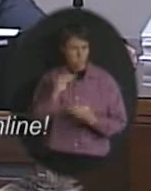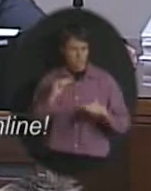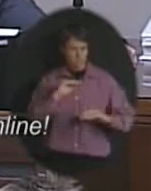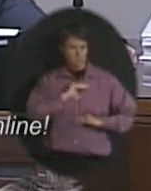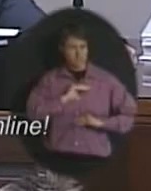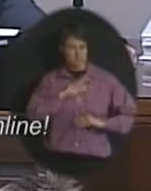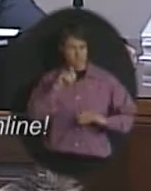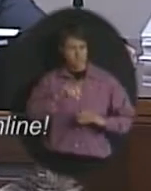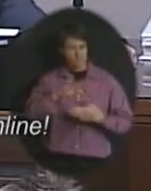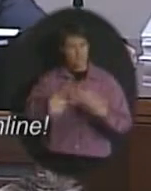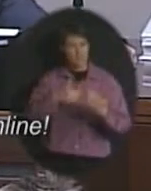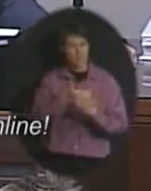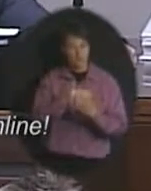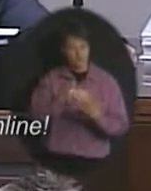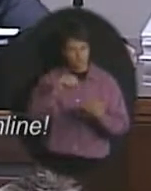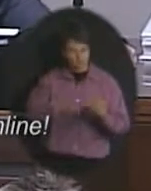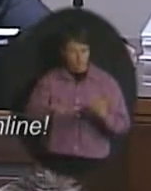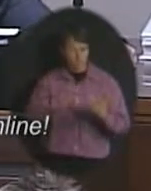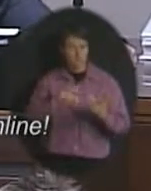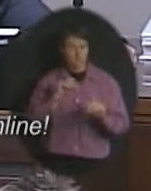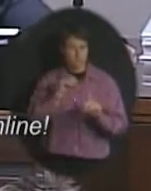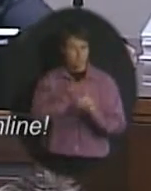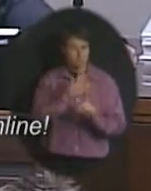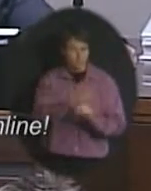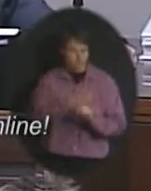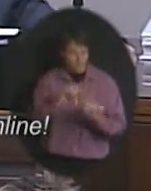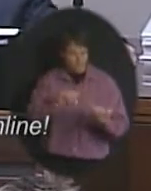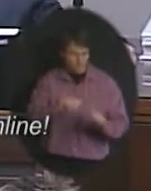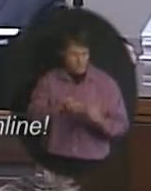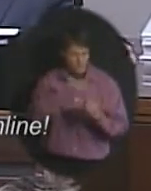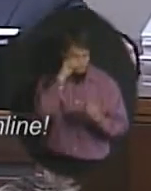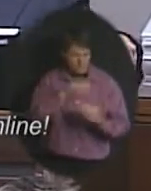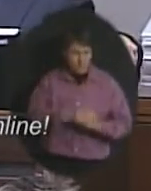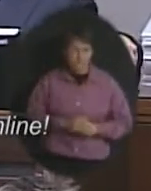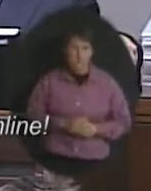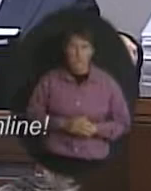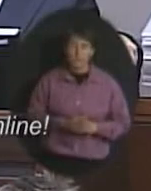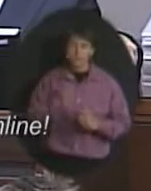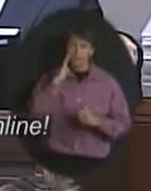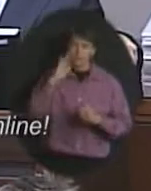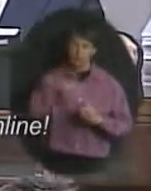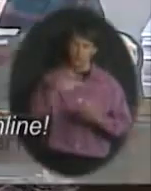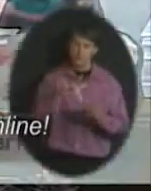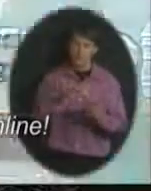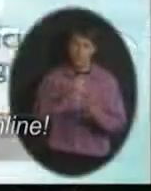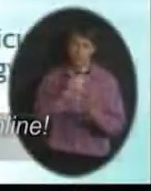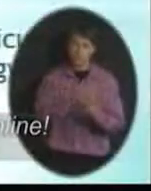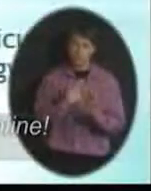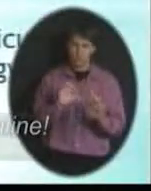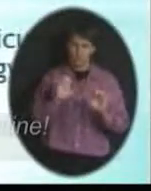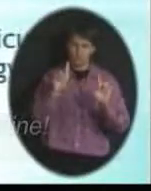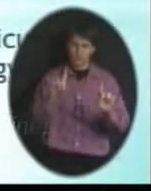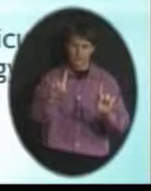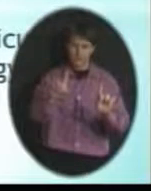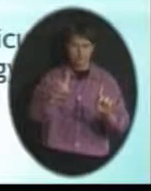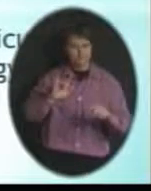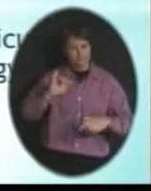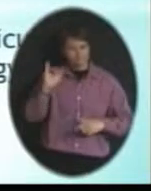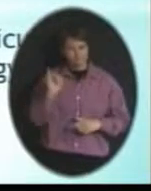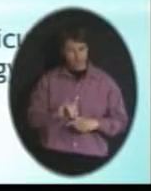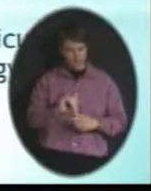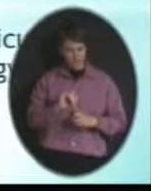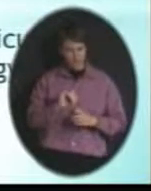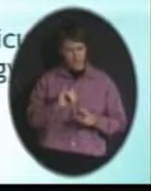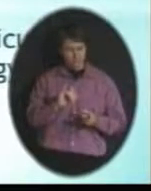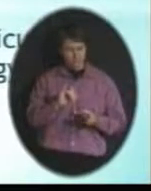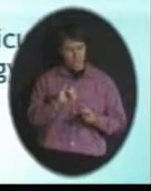in impact learning. We know that middle school education is a time that our